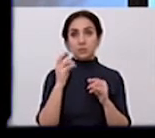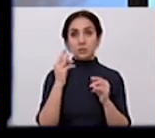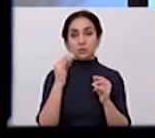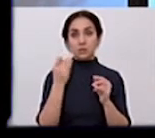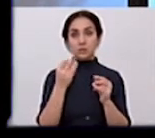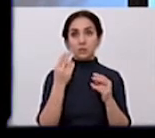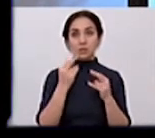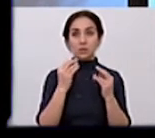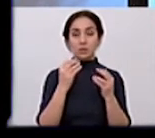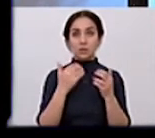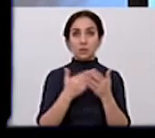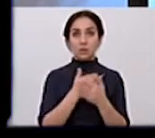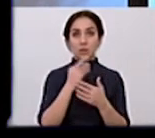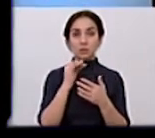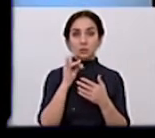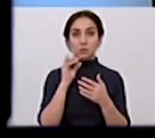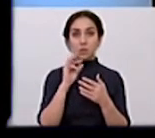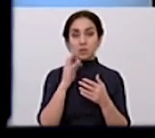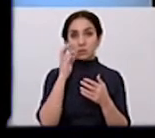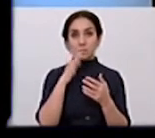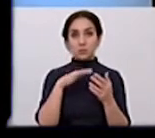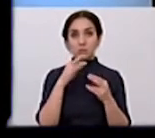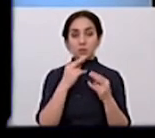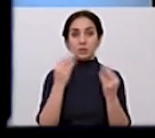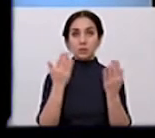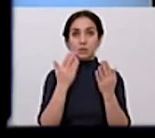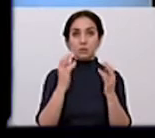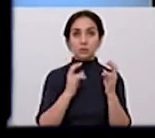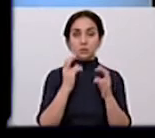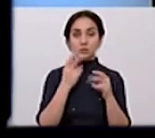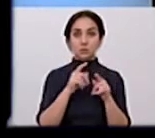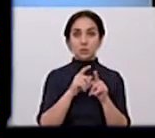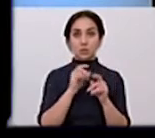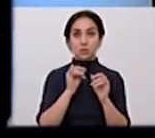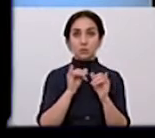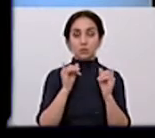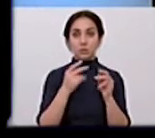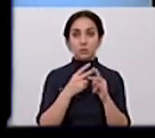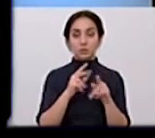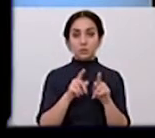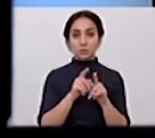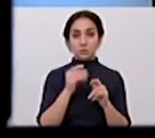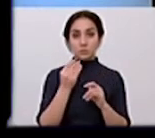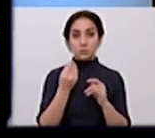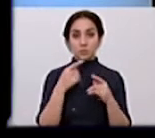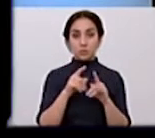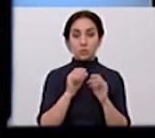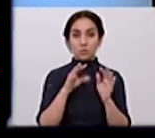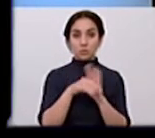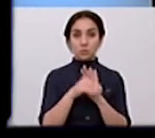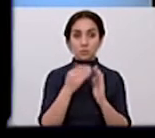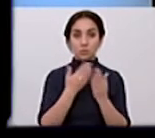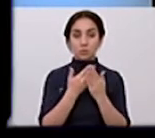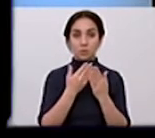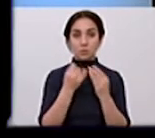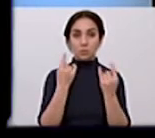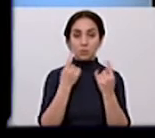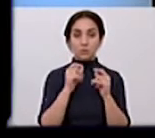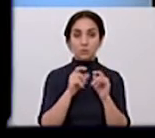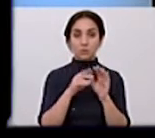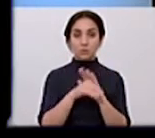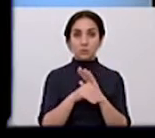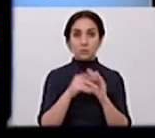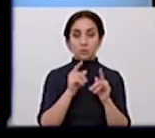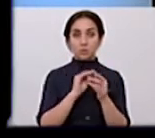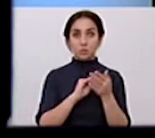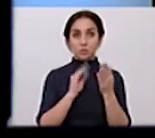mintaqasida yangi industrial davlatlarda sanoatning qaysi sohalarida rivojlanganligini ham demek qo'shimcha ma'lumotlar sifatida yozib boramiz.